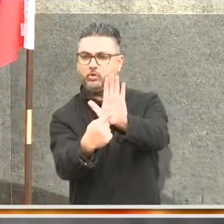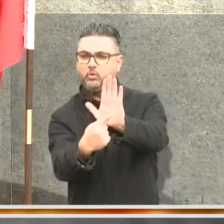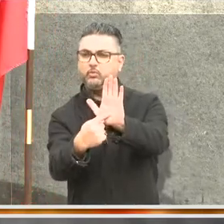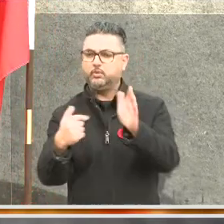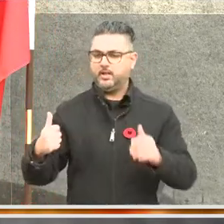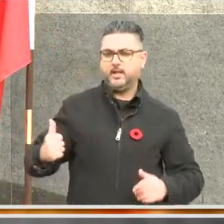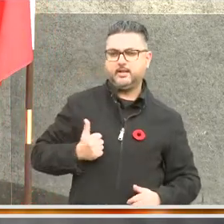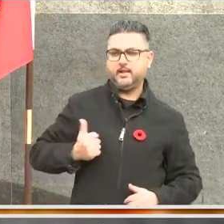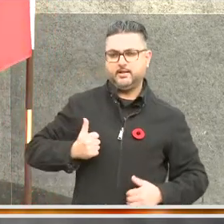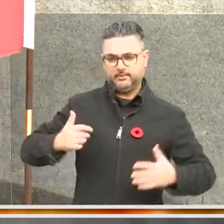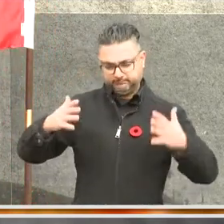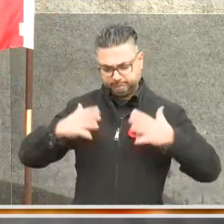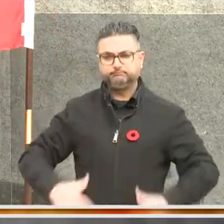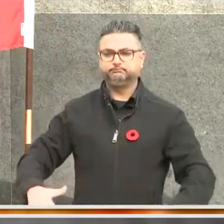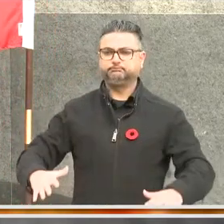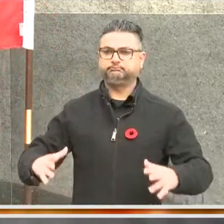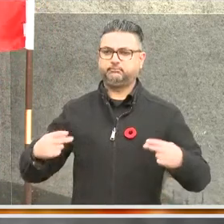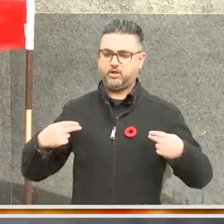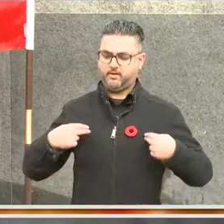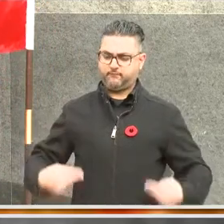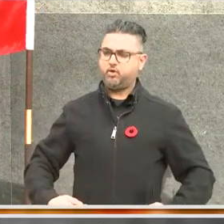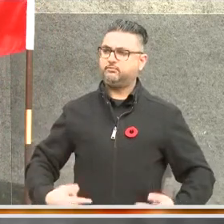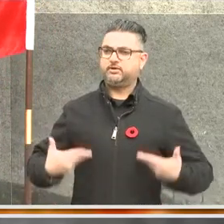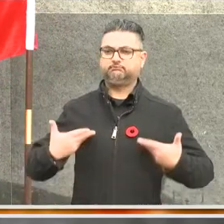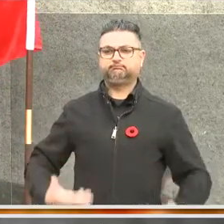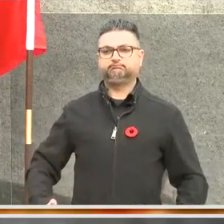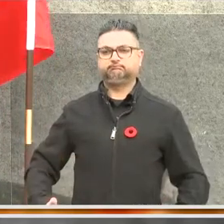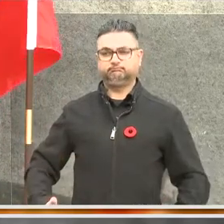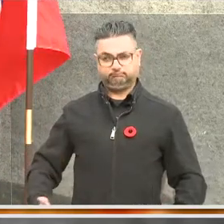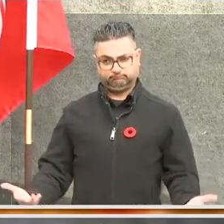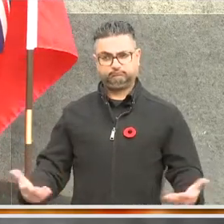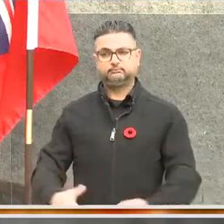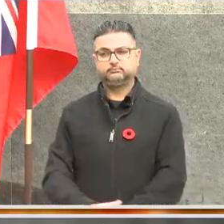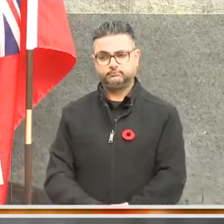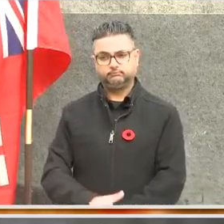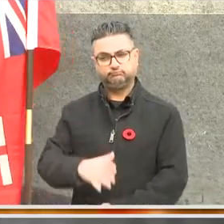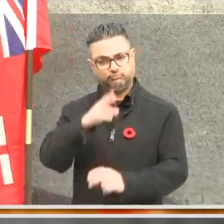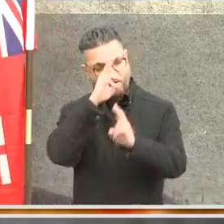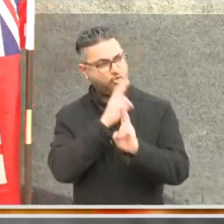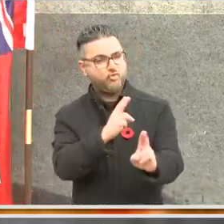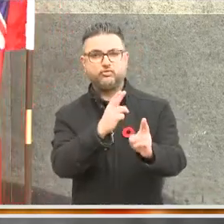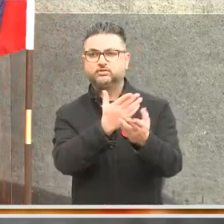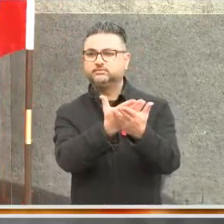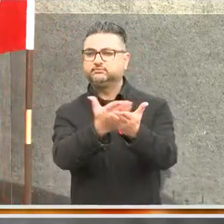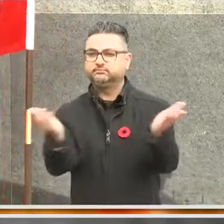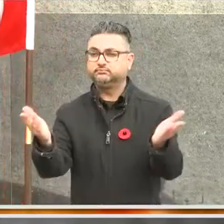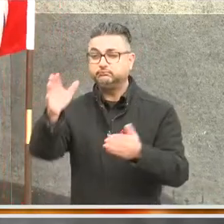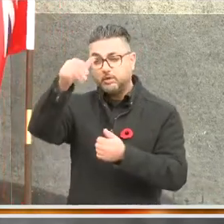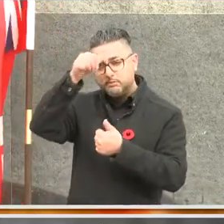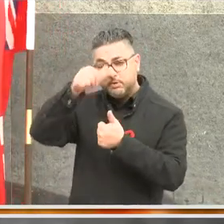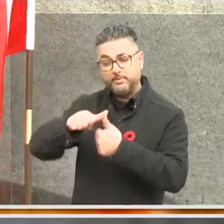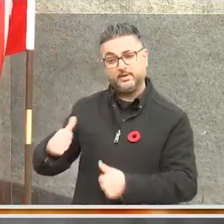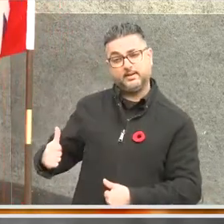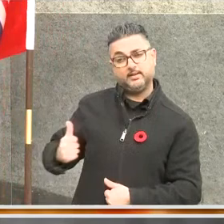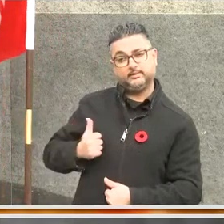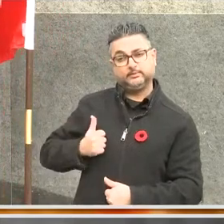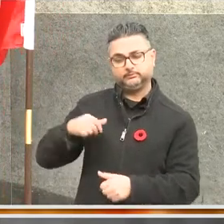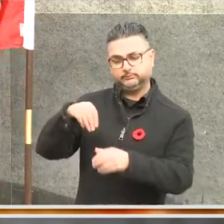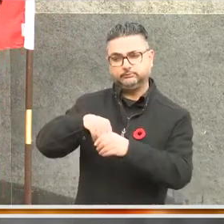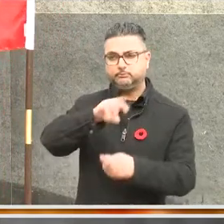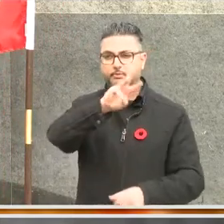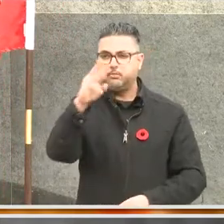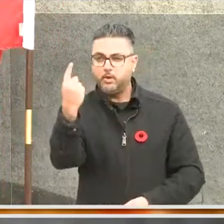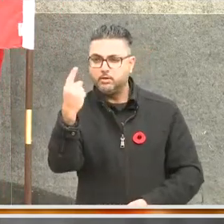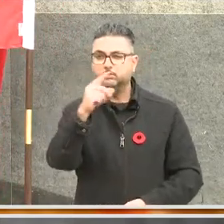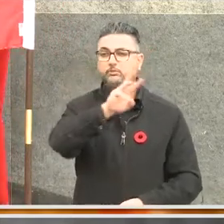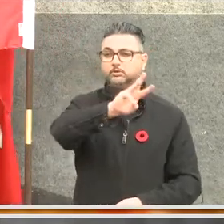and honour their sacrifices. We remember the Canadians who valiantly served in the First and Second World War,